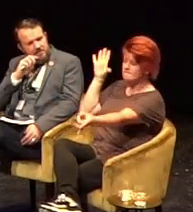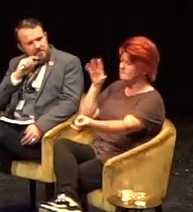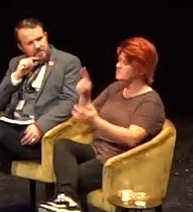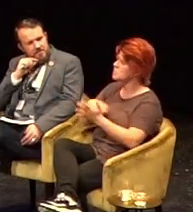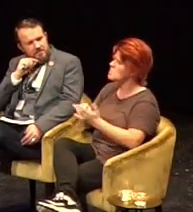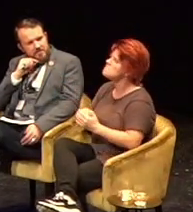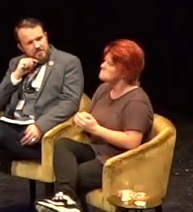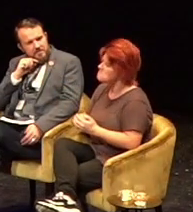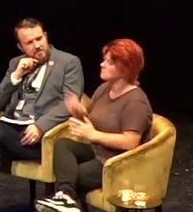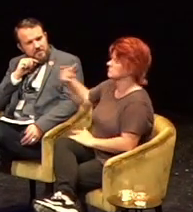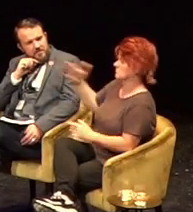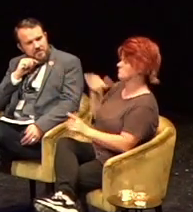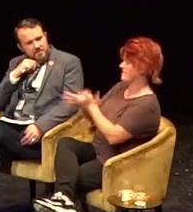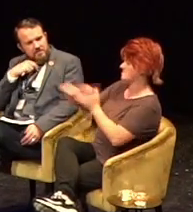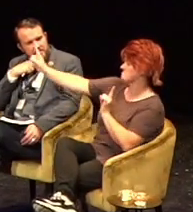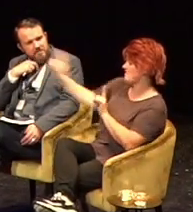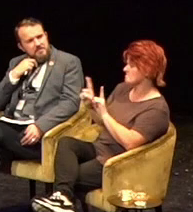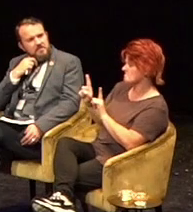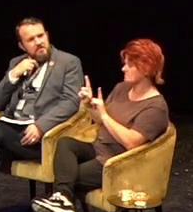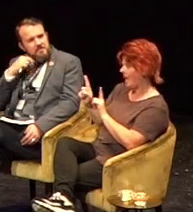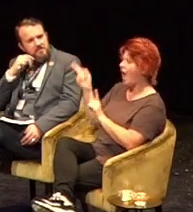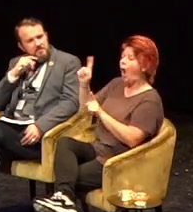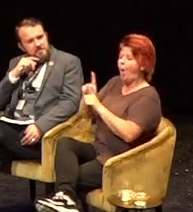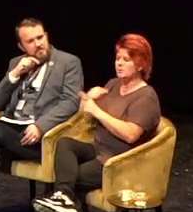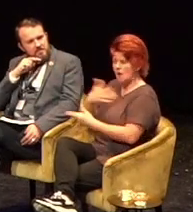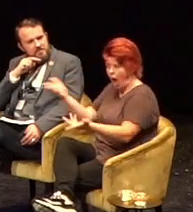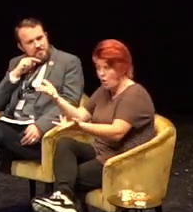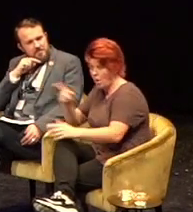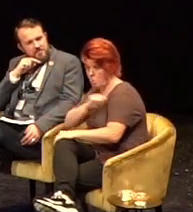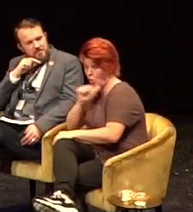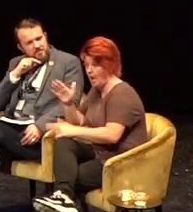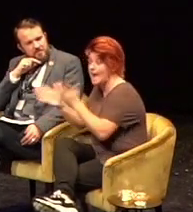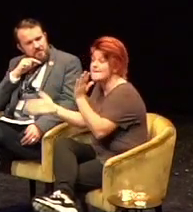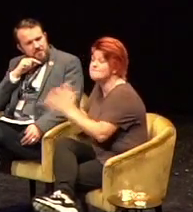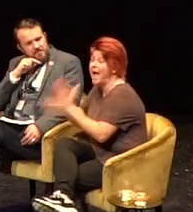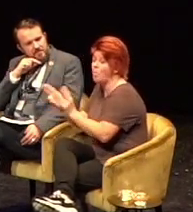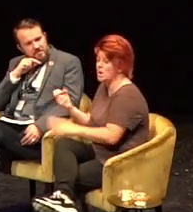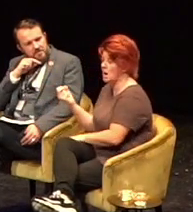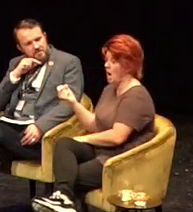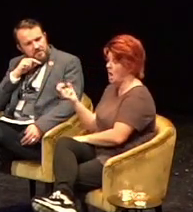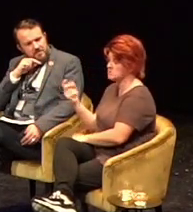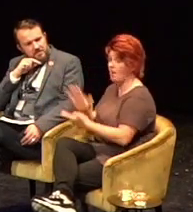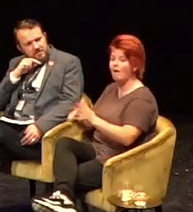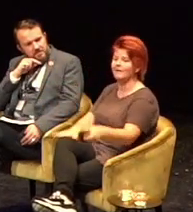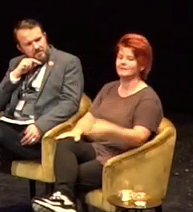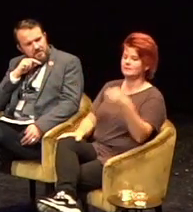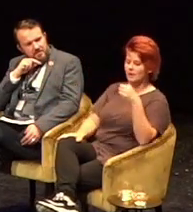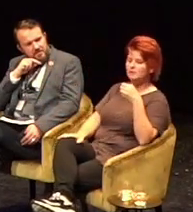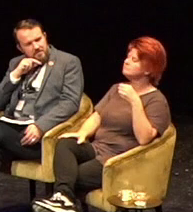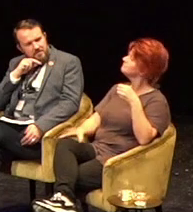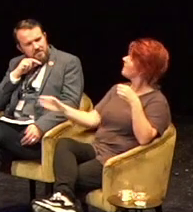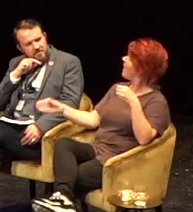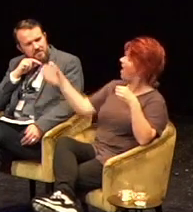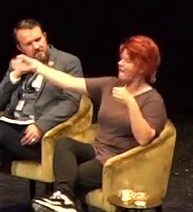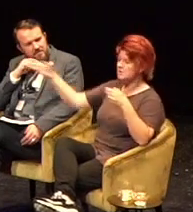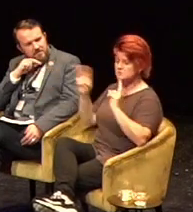as opposed to being that feeling of disconnecting, being so far away from where the performance is. I would encourage you to kind of like play